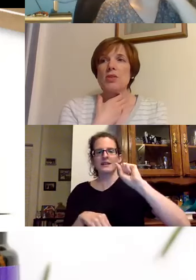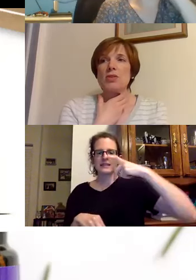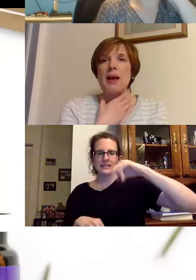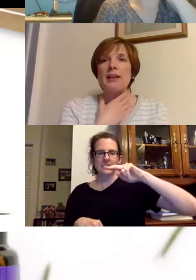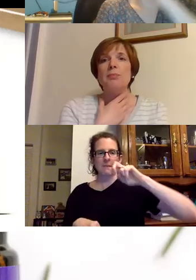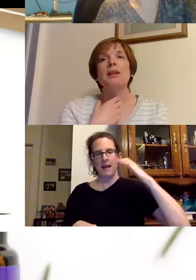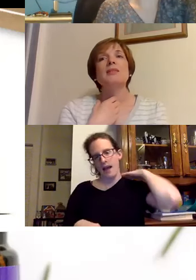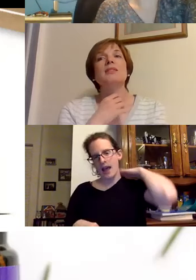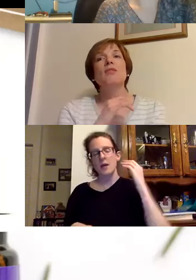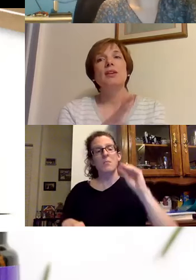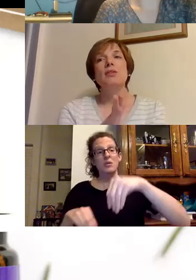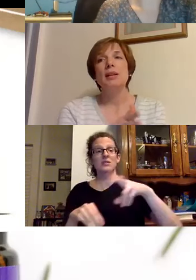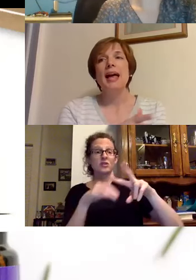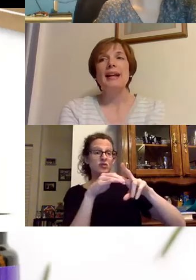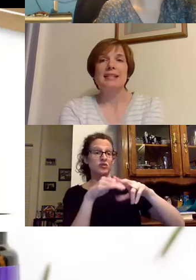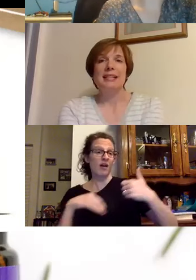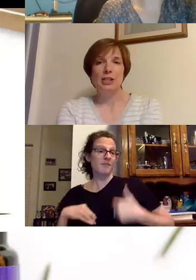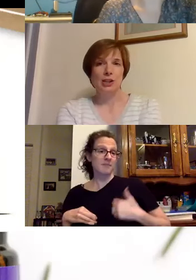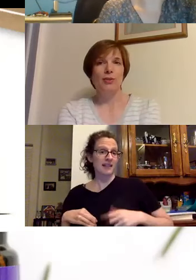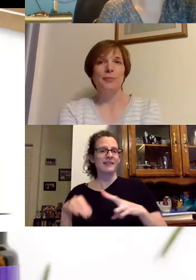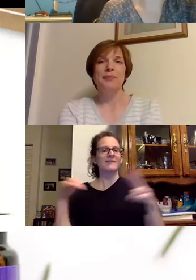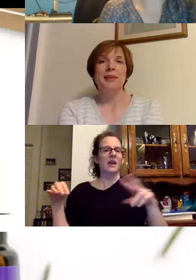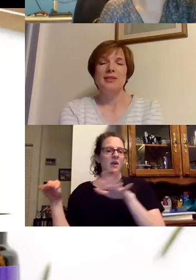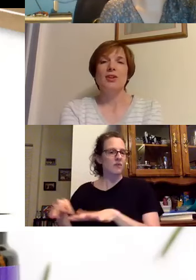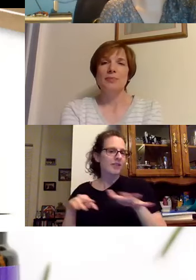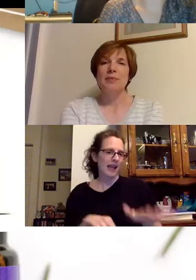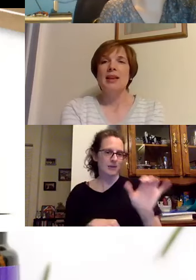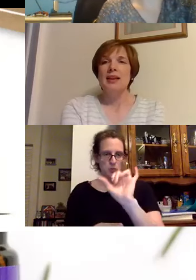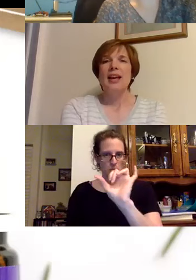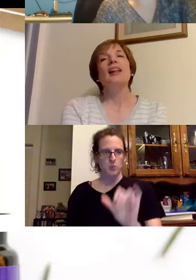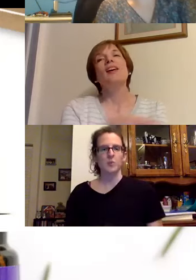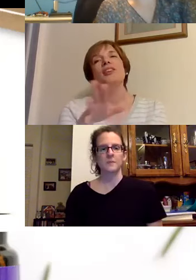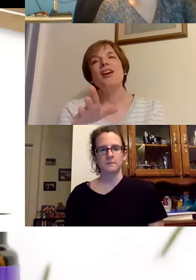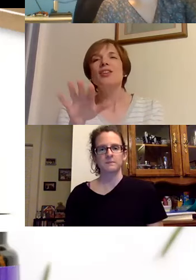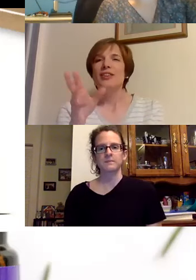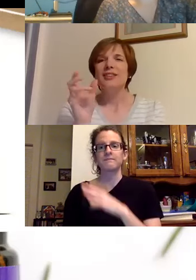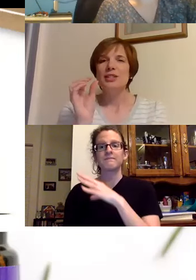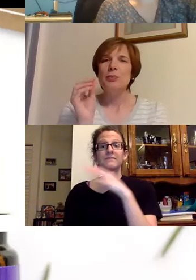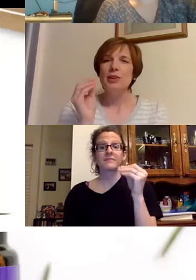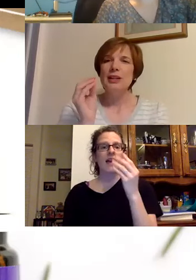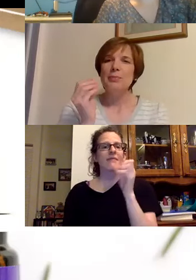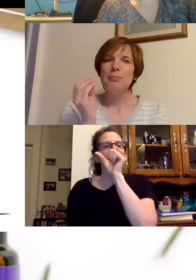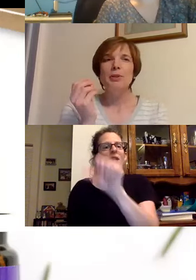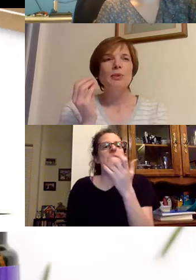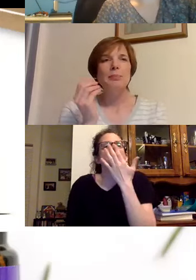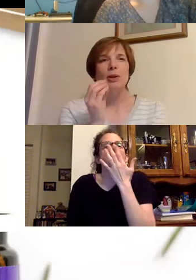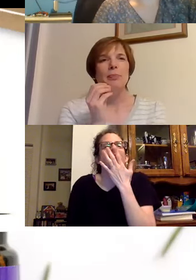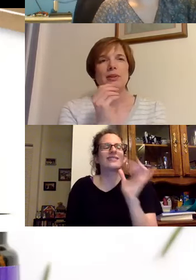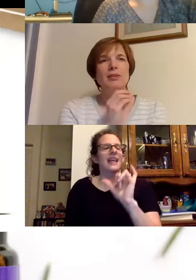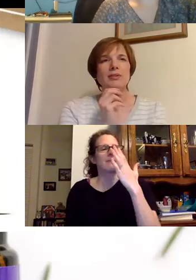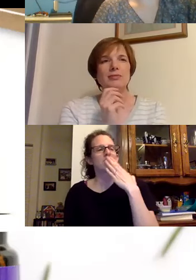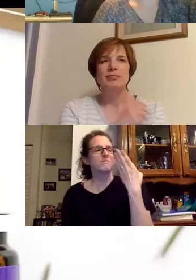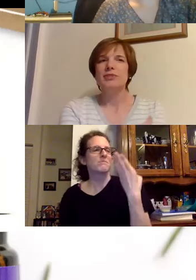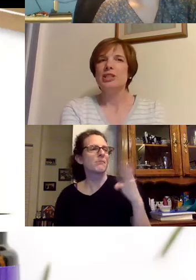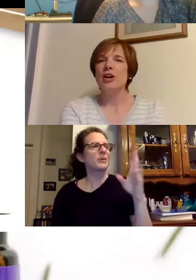Epsom salts bath because it's very relaxing too. So, and I love the color. It's a pretty bluey